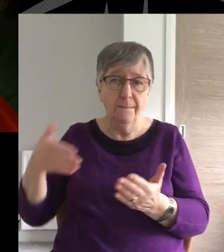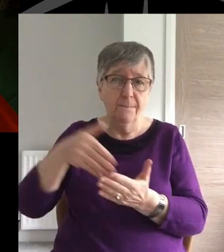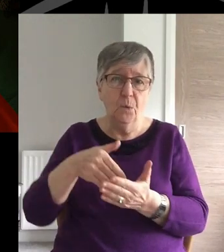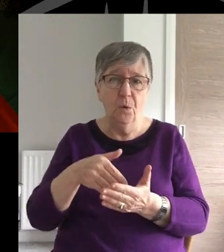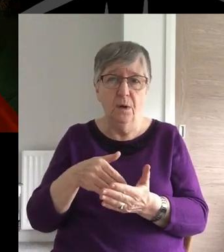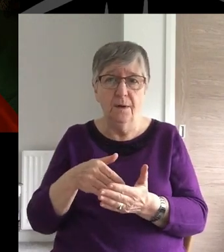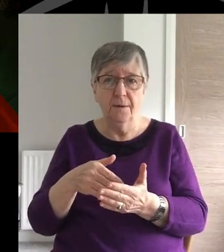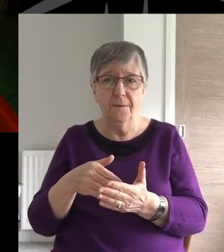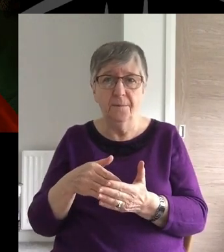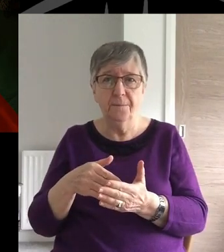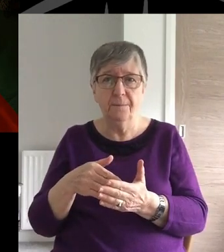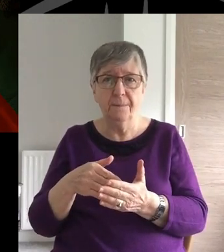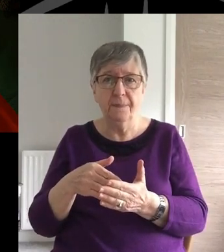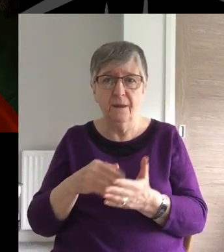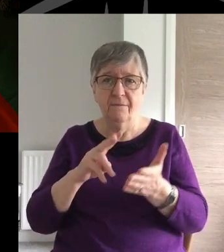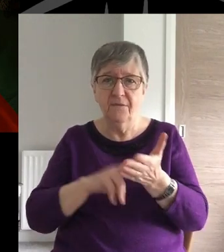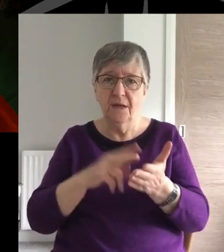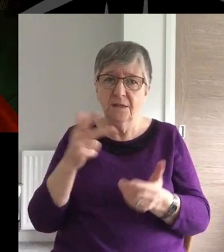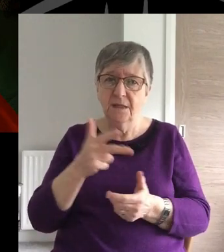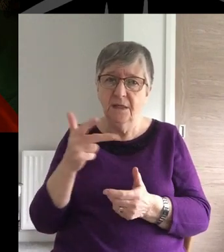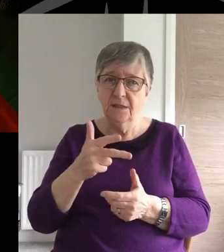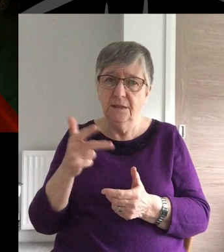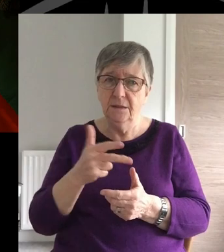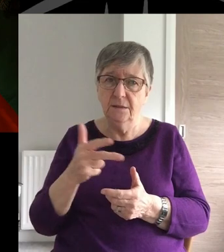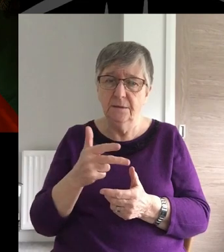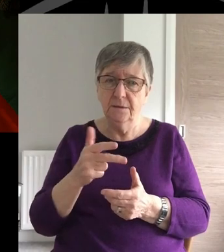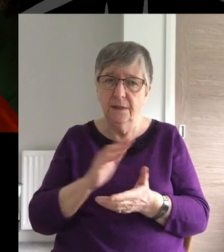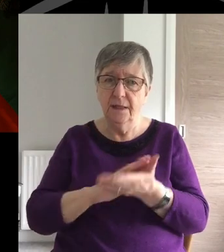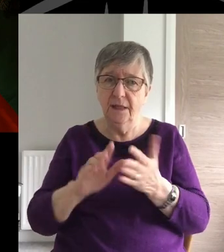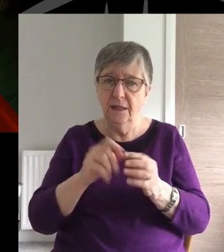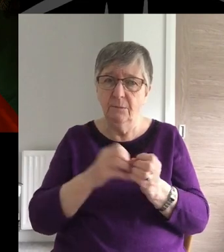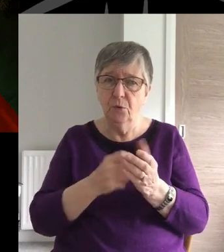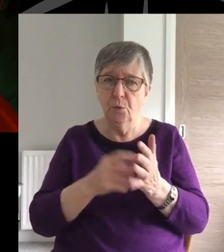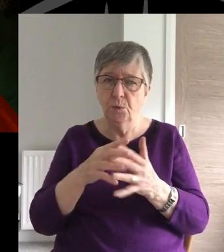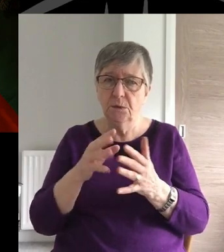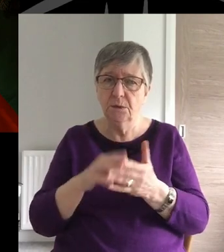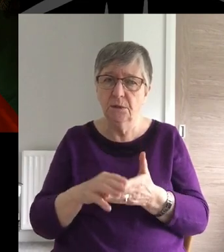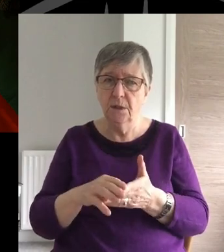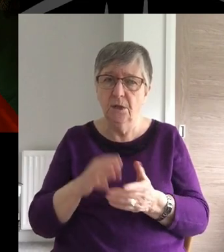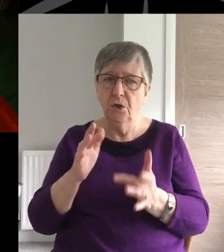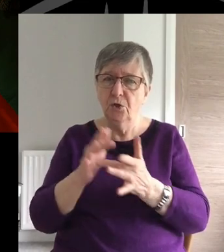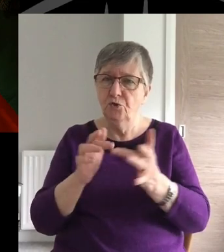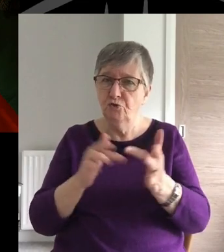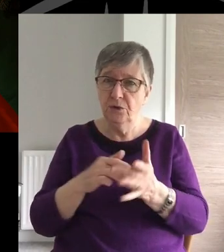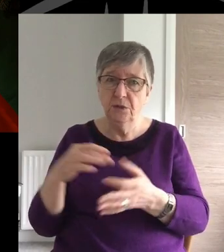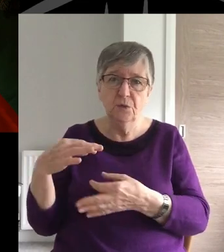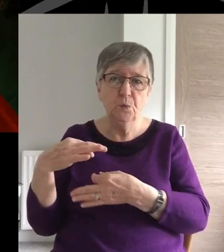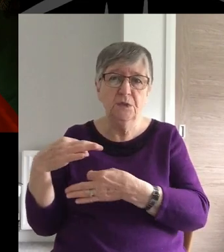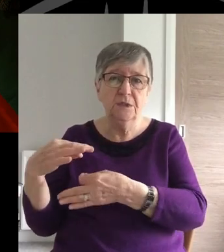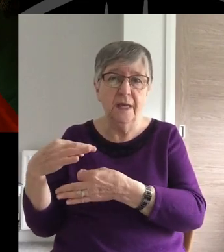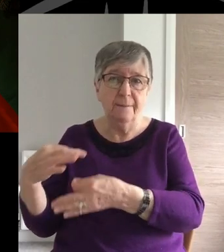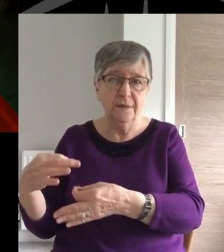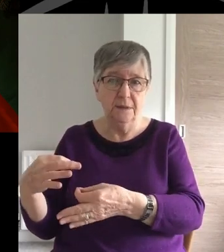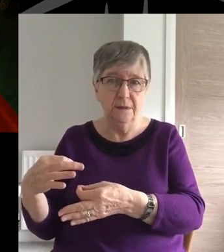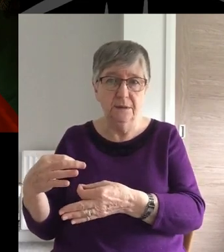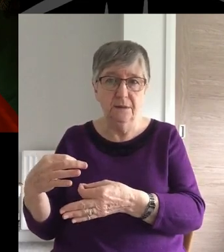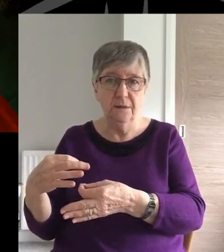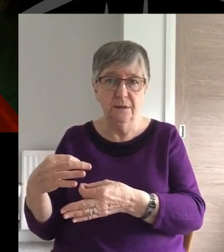And then more than that, verse 18 of Hebrews 2, Jesus was